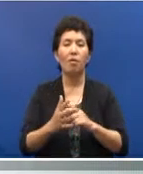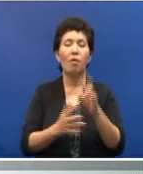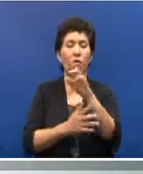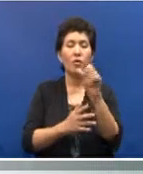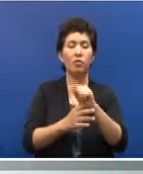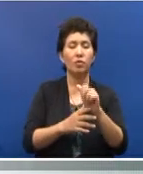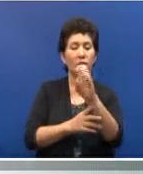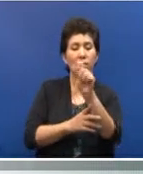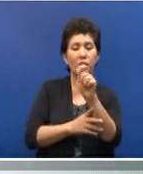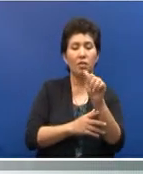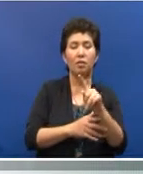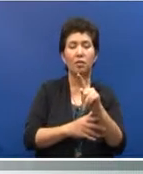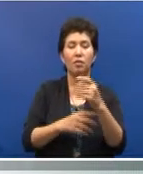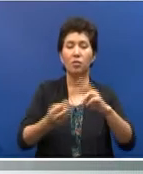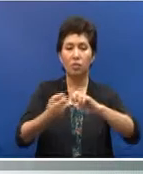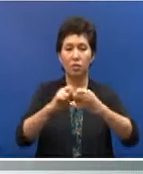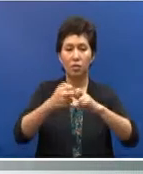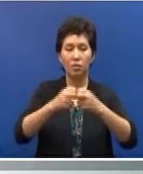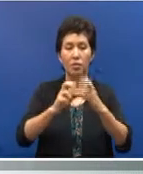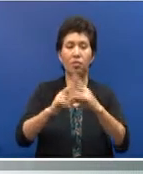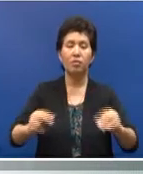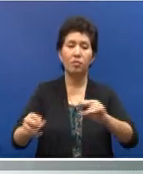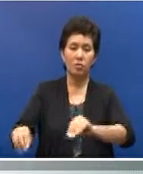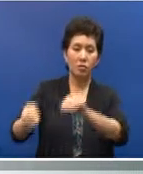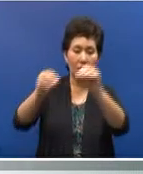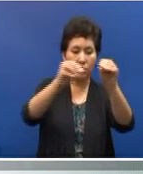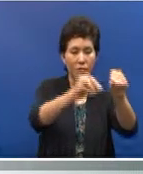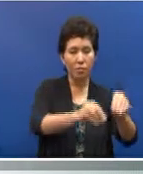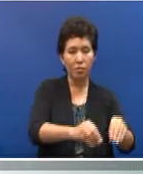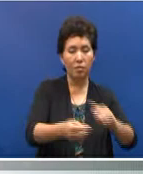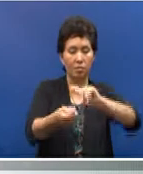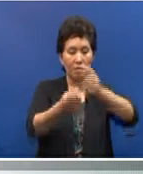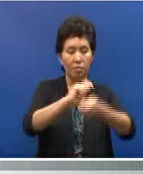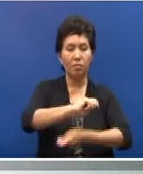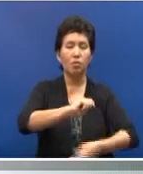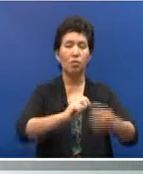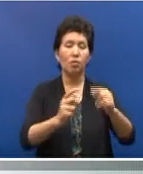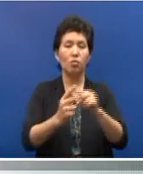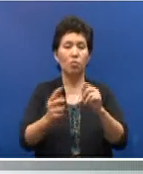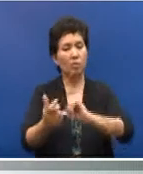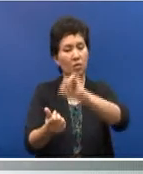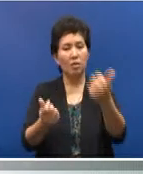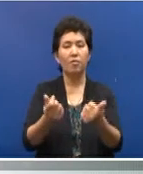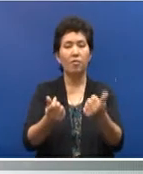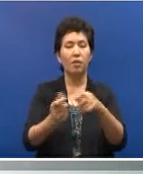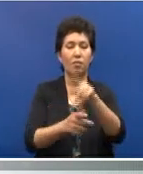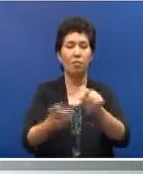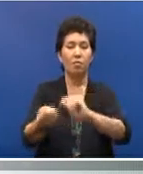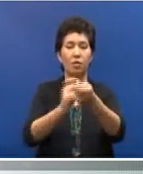groups, the solution involves transferring the racial and ethnic population to another location.